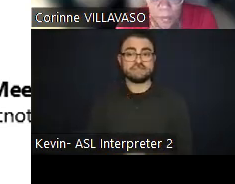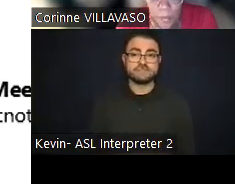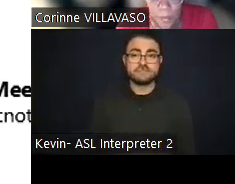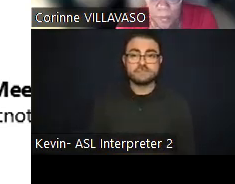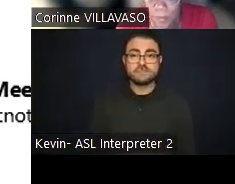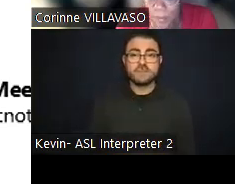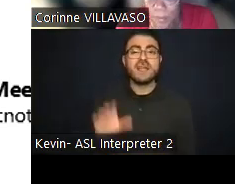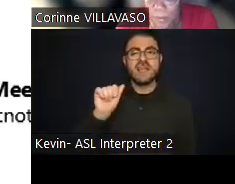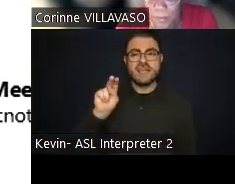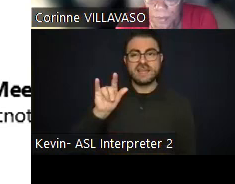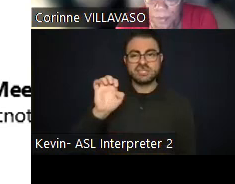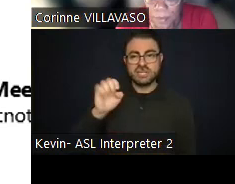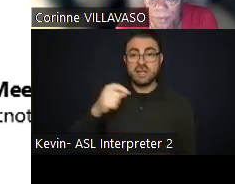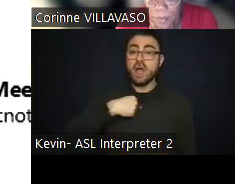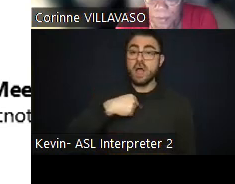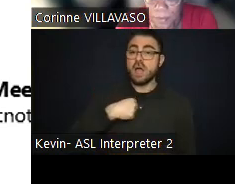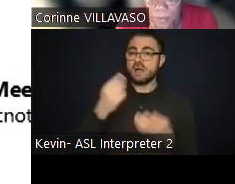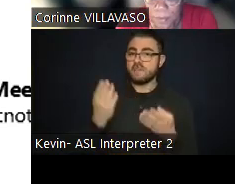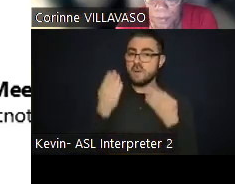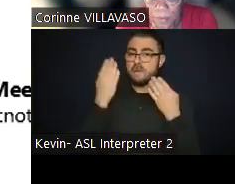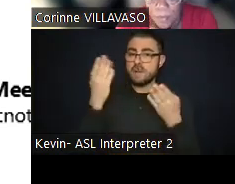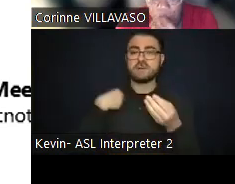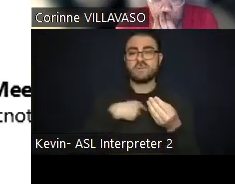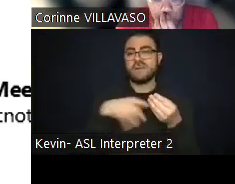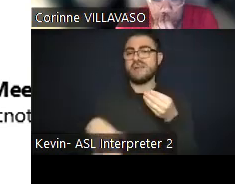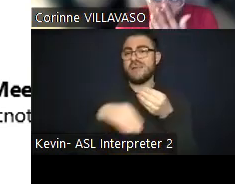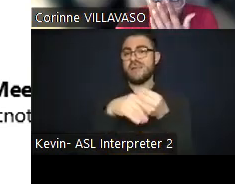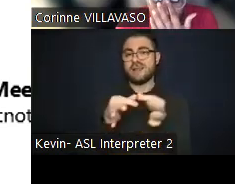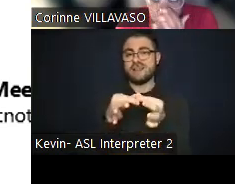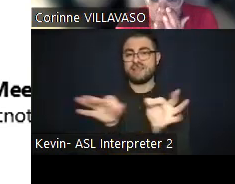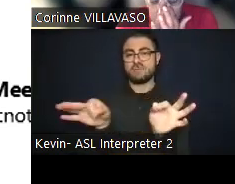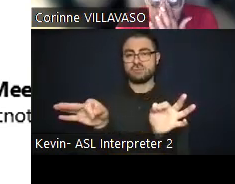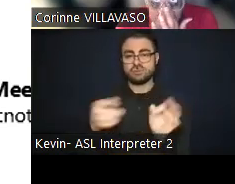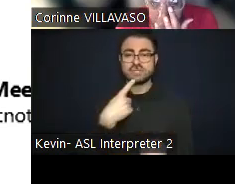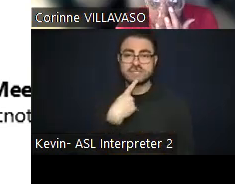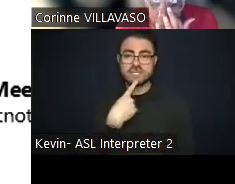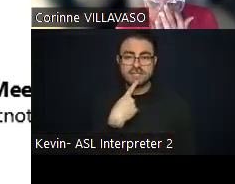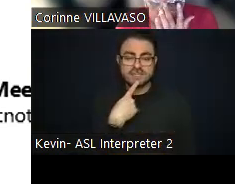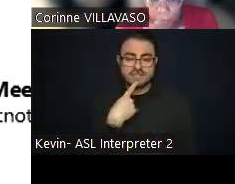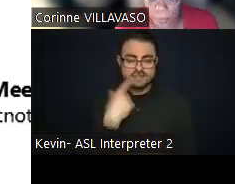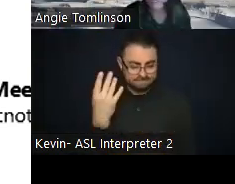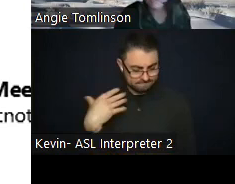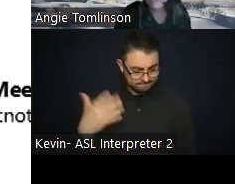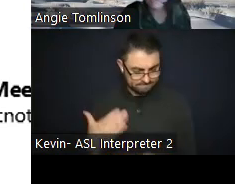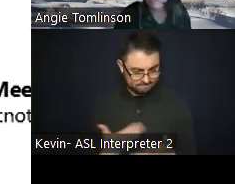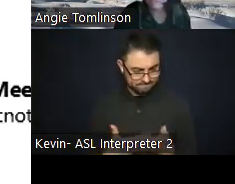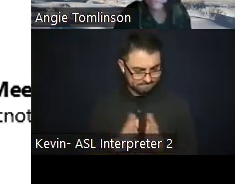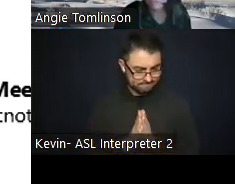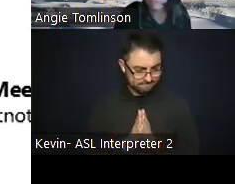I propose that we add language that says, what was it? Up